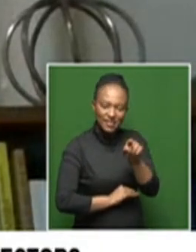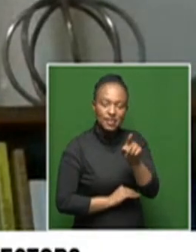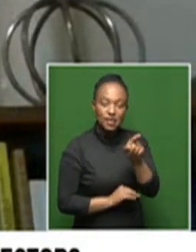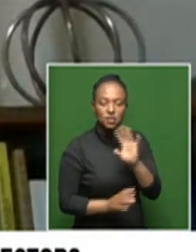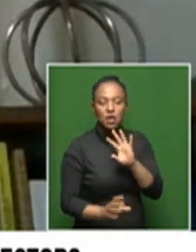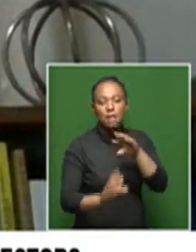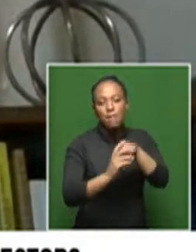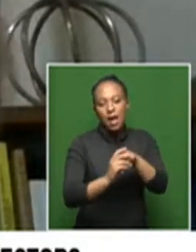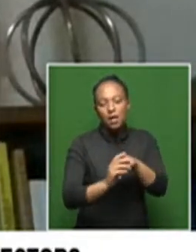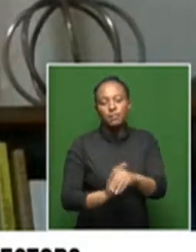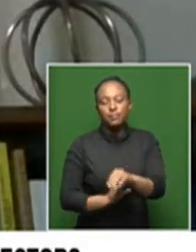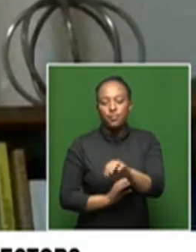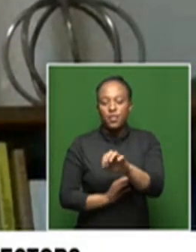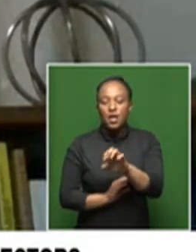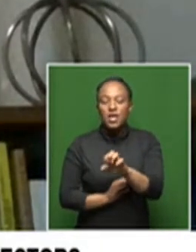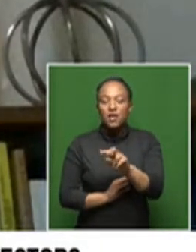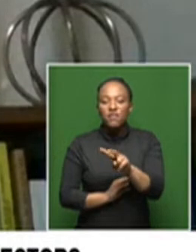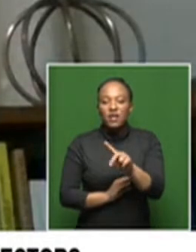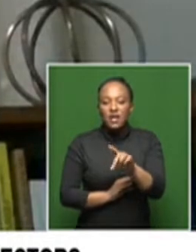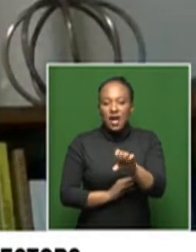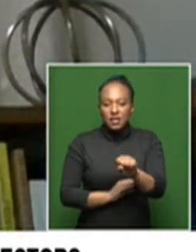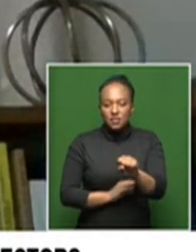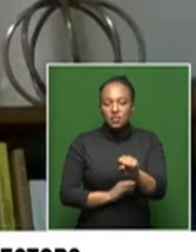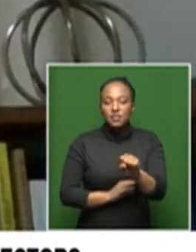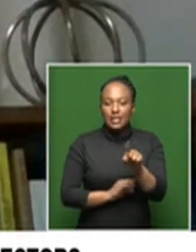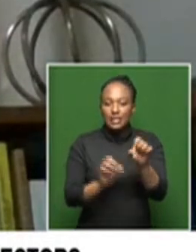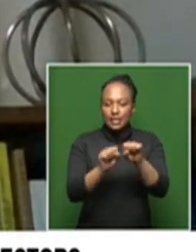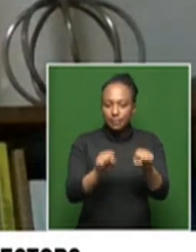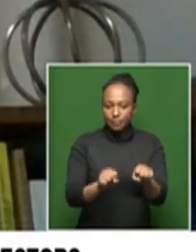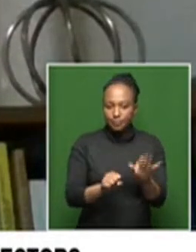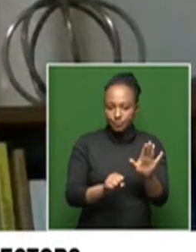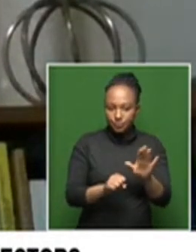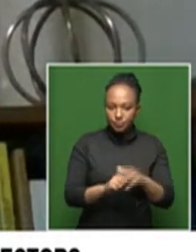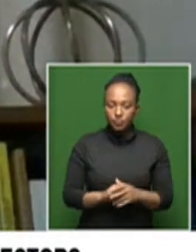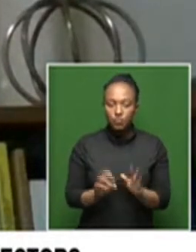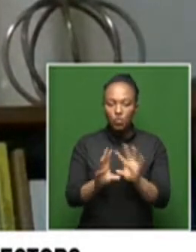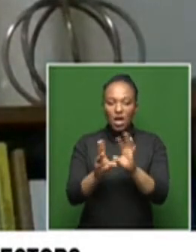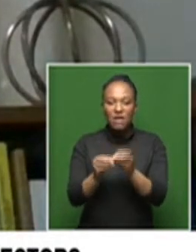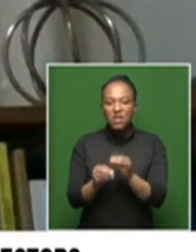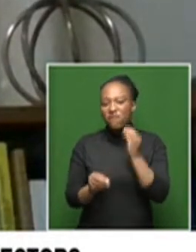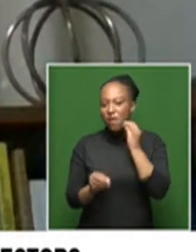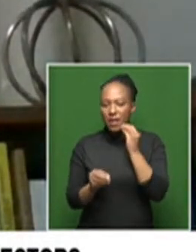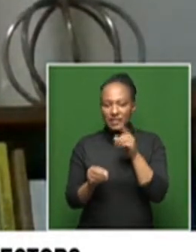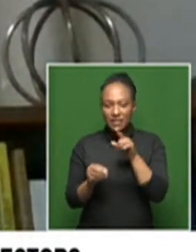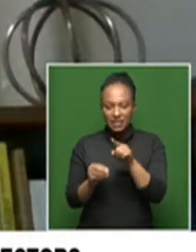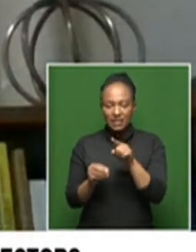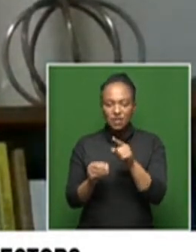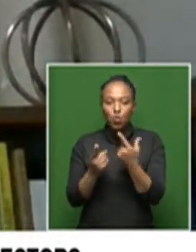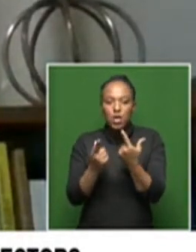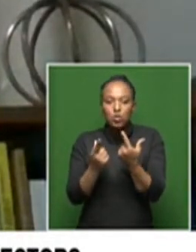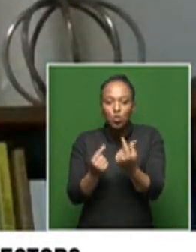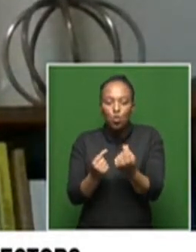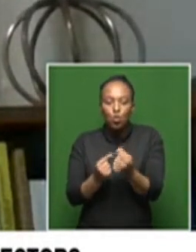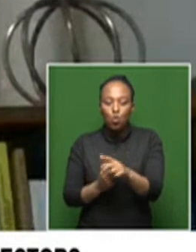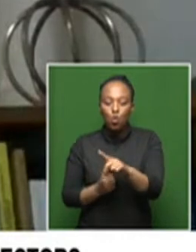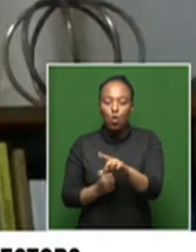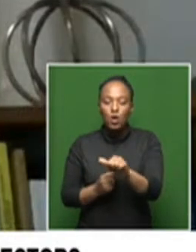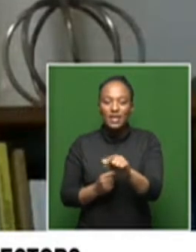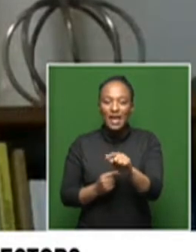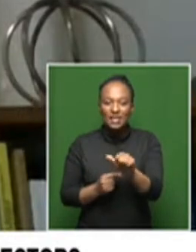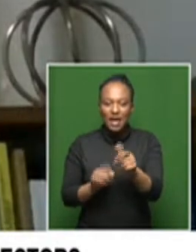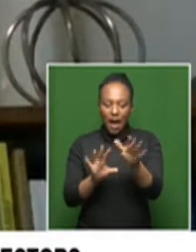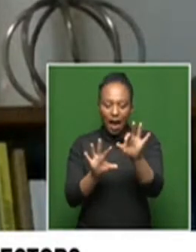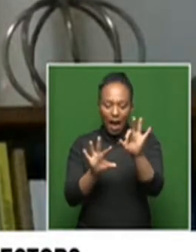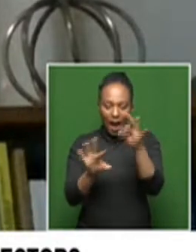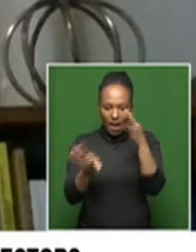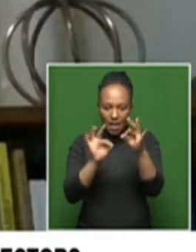the EVDS. All of this information, we then in an aggregated way are doing the data analytics, and that allows us